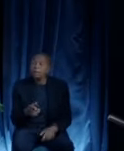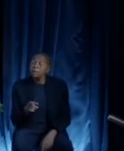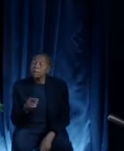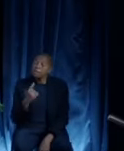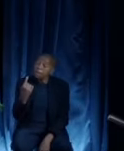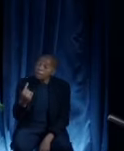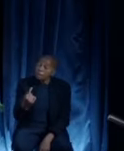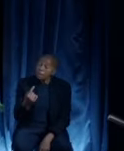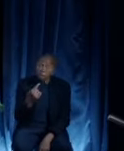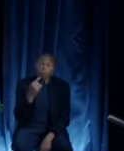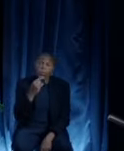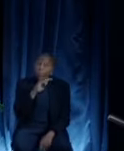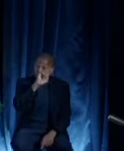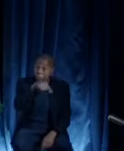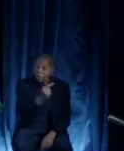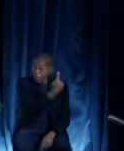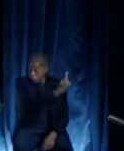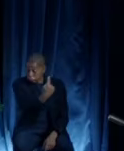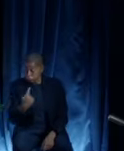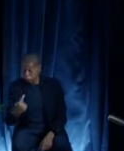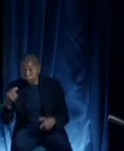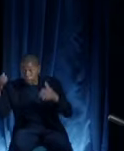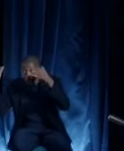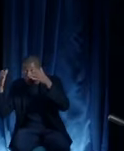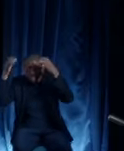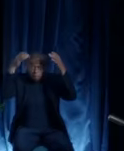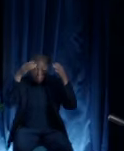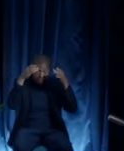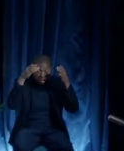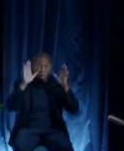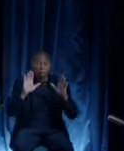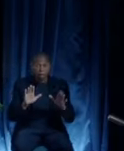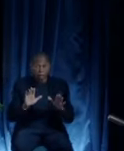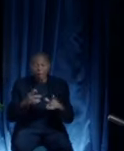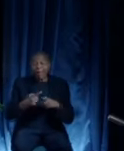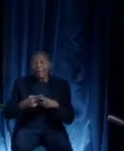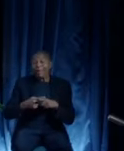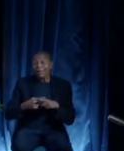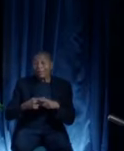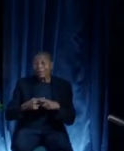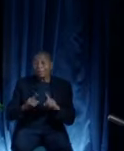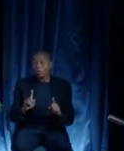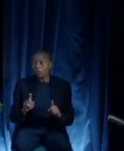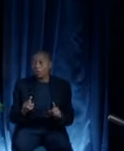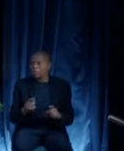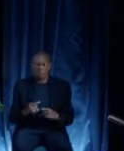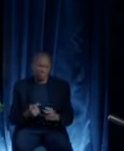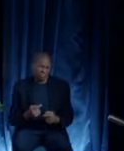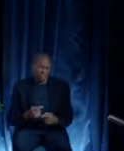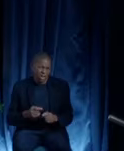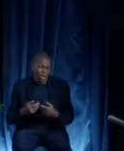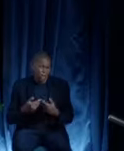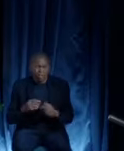with the accession of James to the English throne, that what they had, the English are profoundly neurotic as a people, aren't